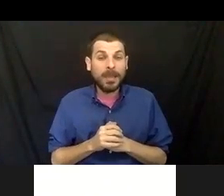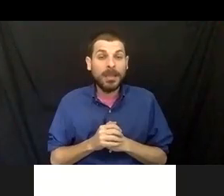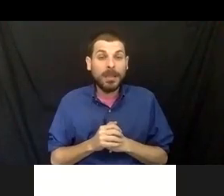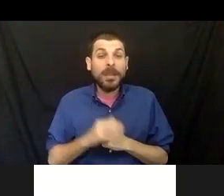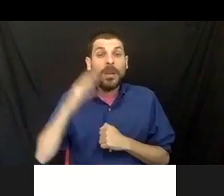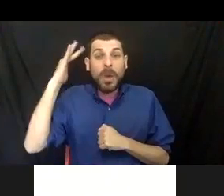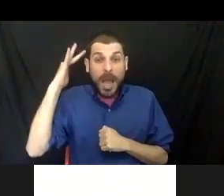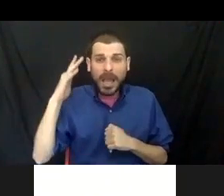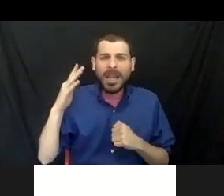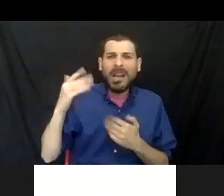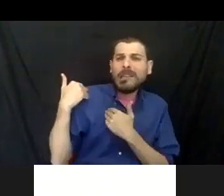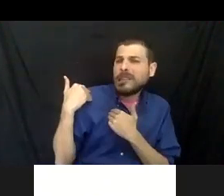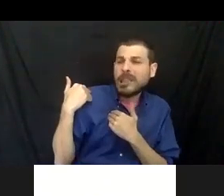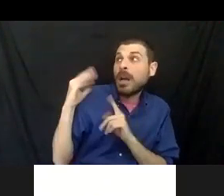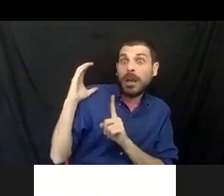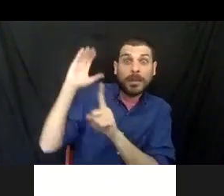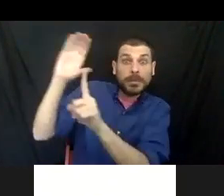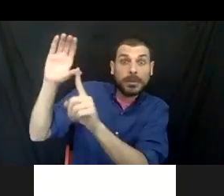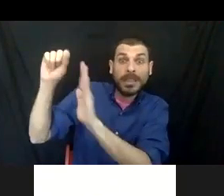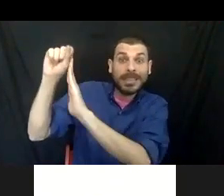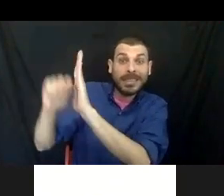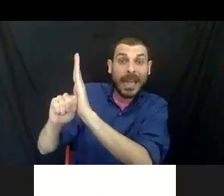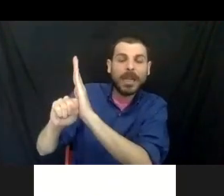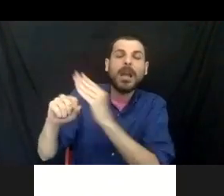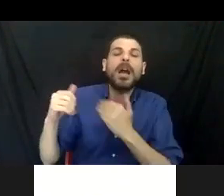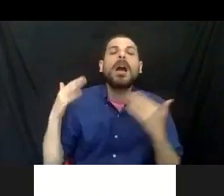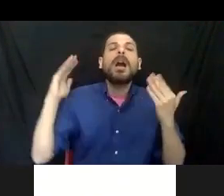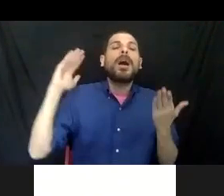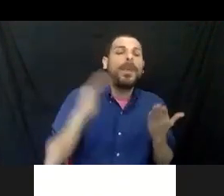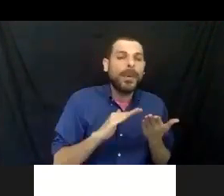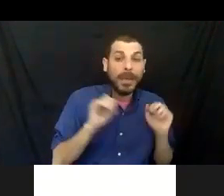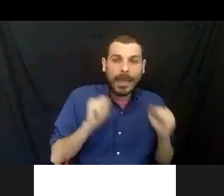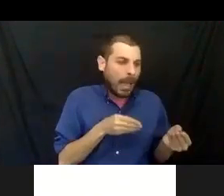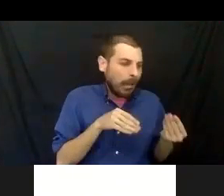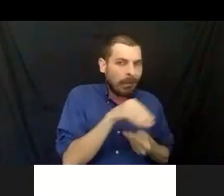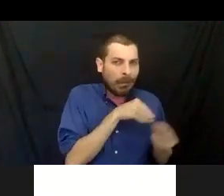out monthly by the amount that would otherwise go to their property taxes.